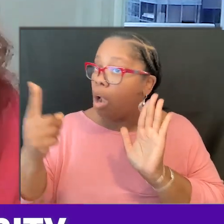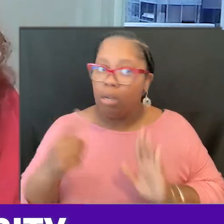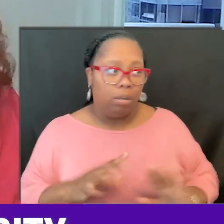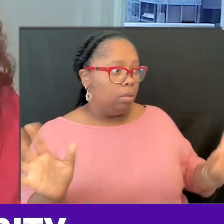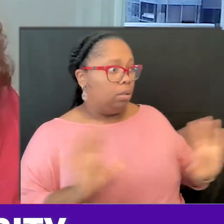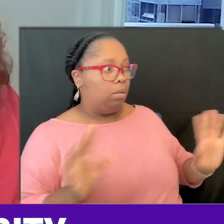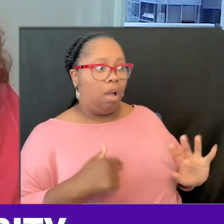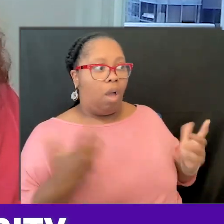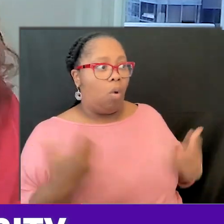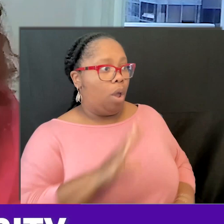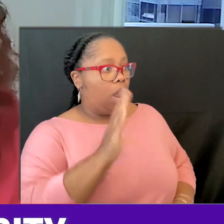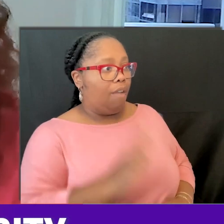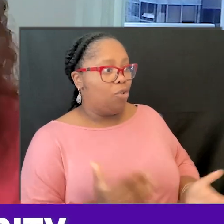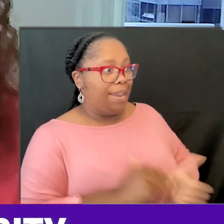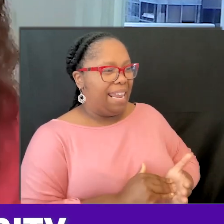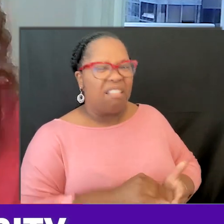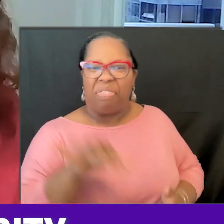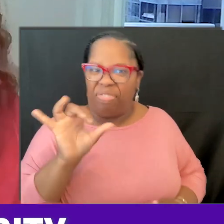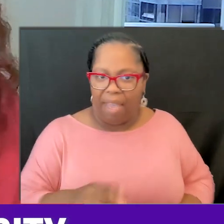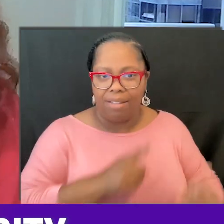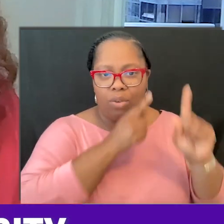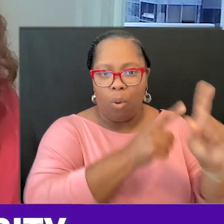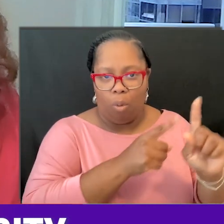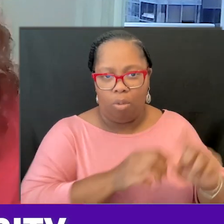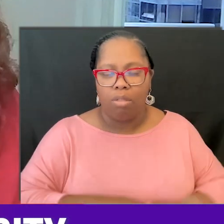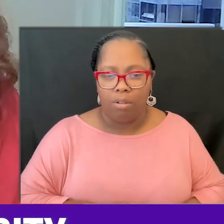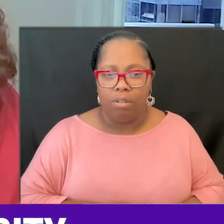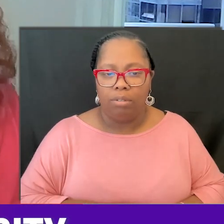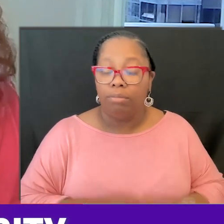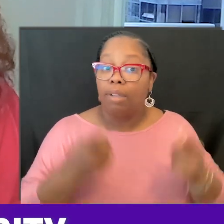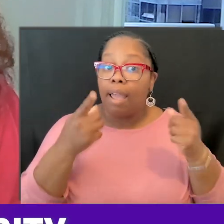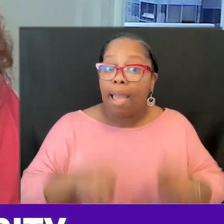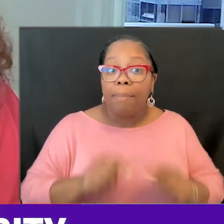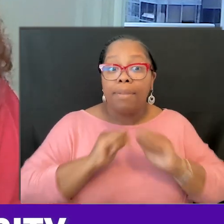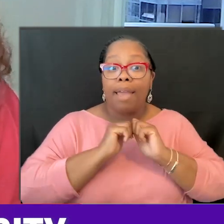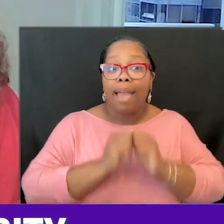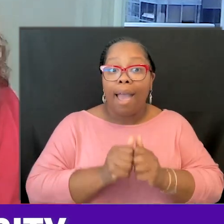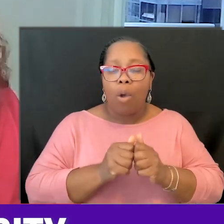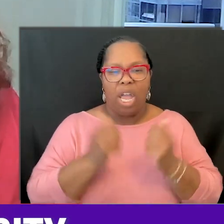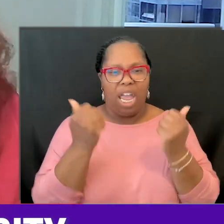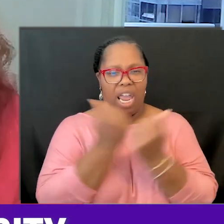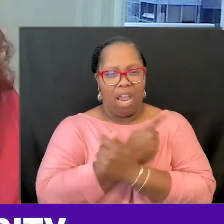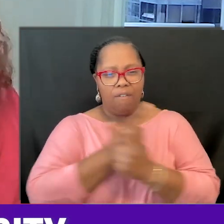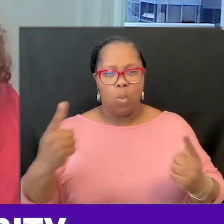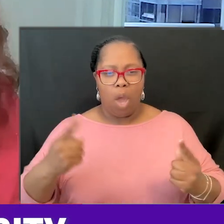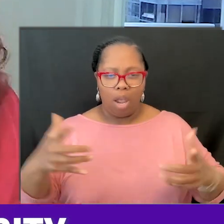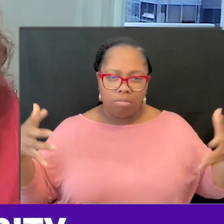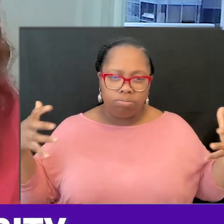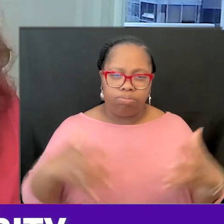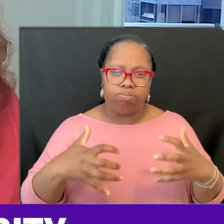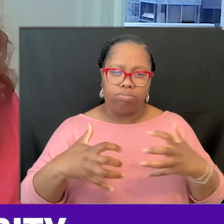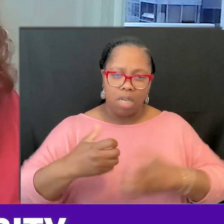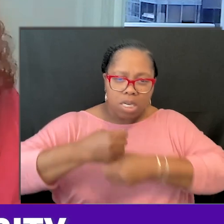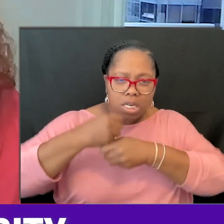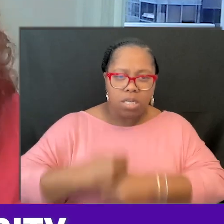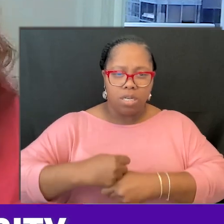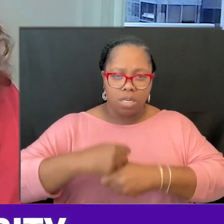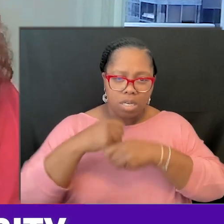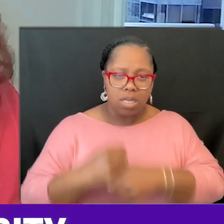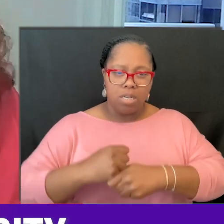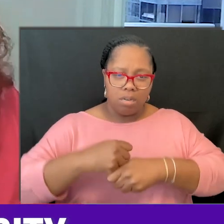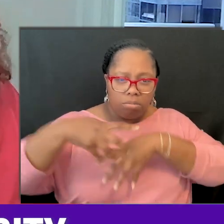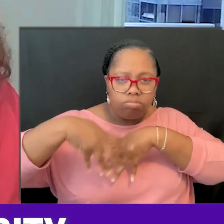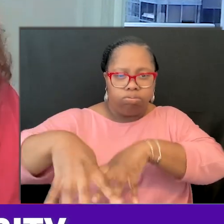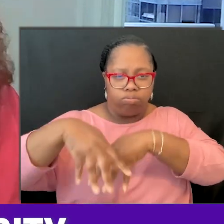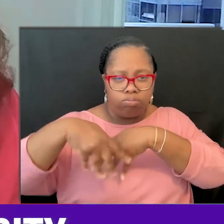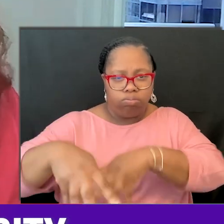That only happens when we have everyone in the streets. Our solidarity